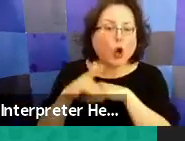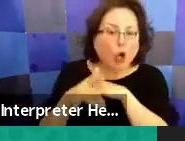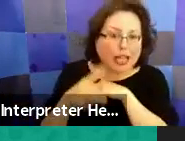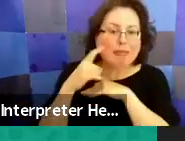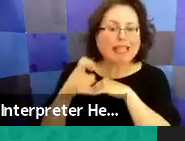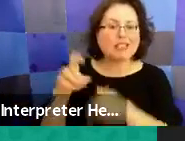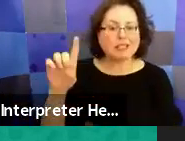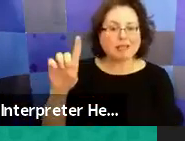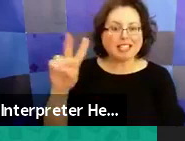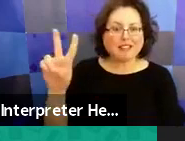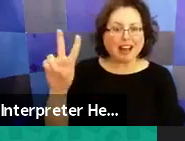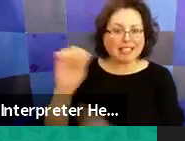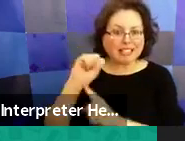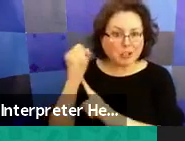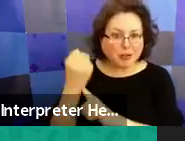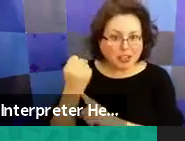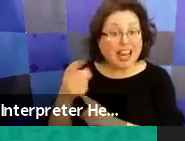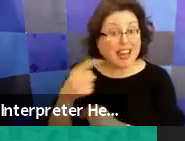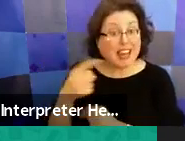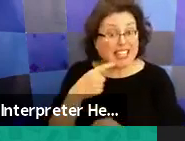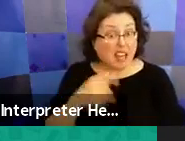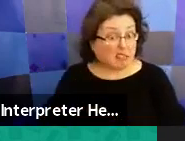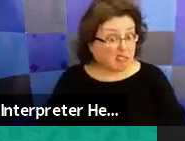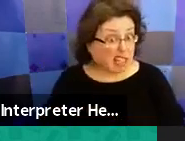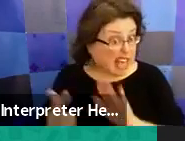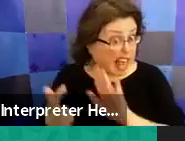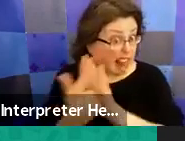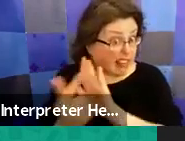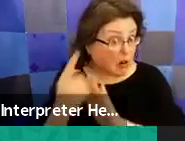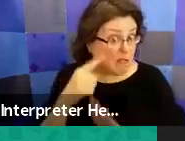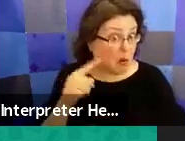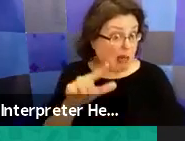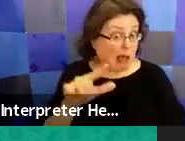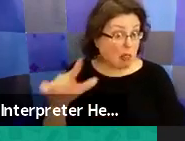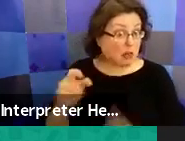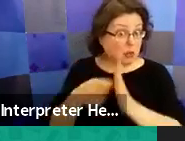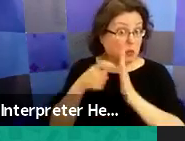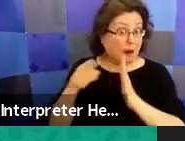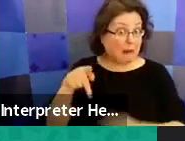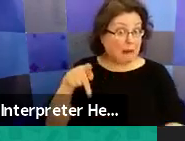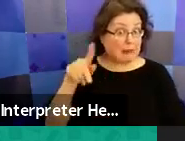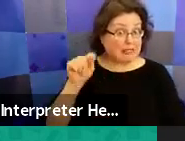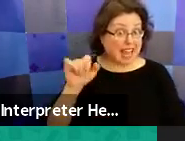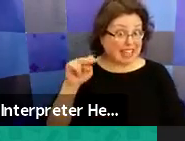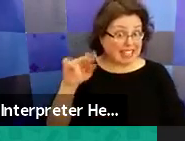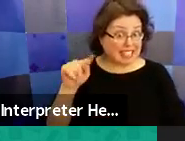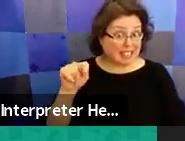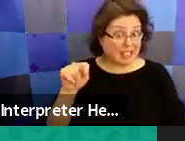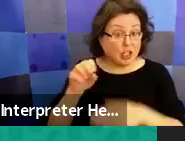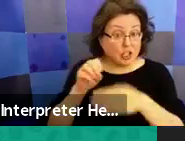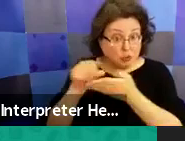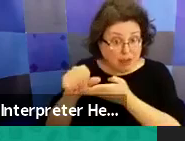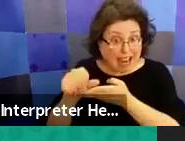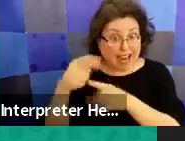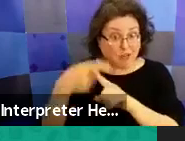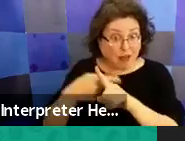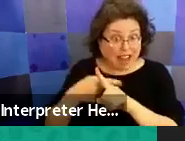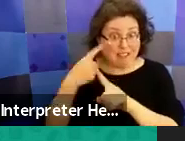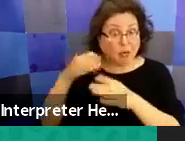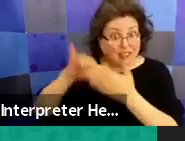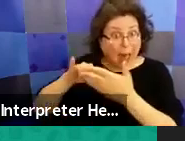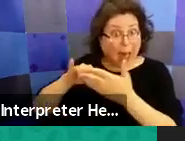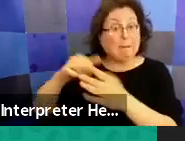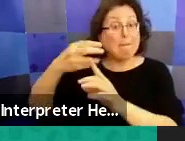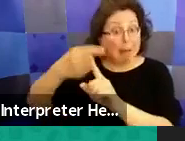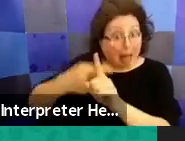violence situation. And they asked, is it illegal for the landlord to require the tenant to pay rent for the month that they were in the shelter?